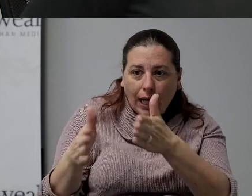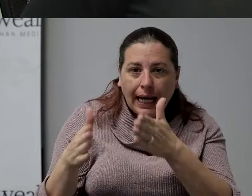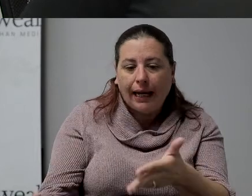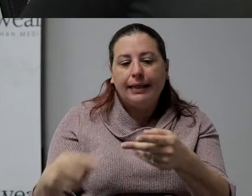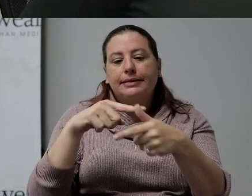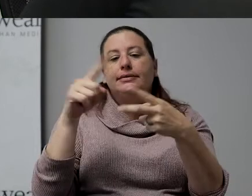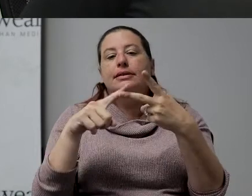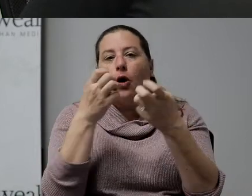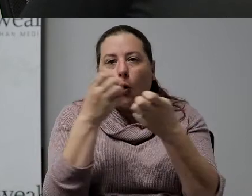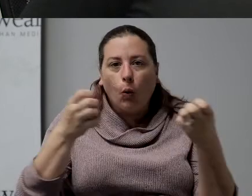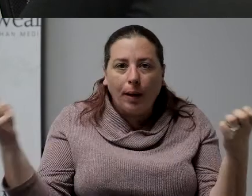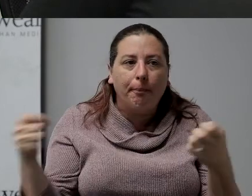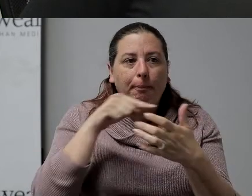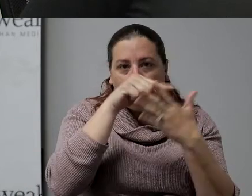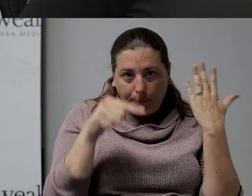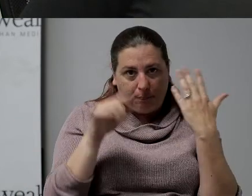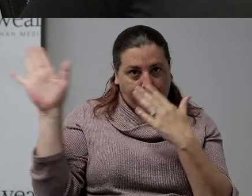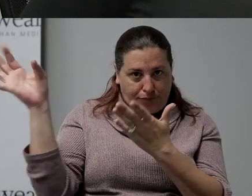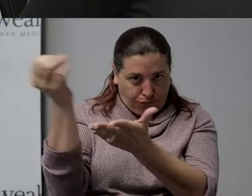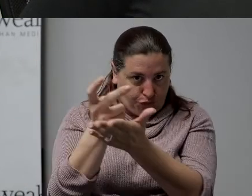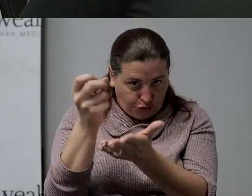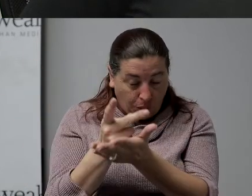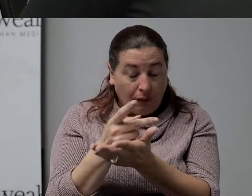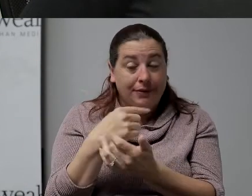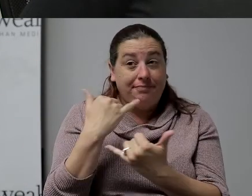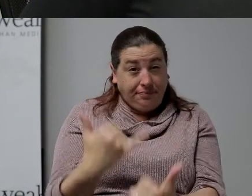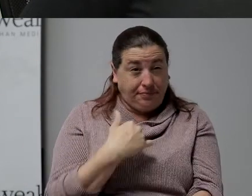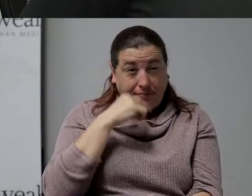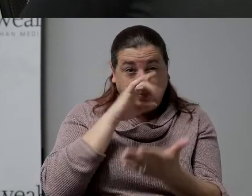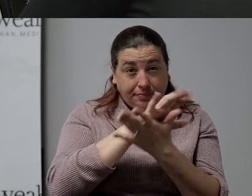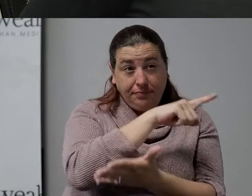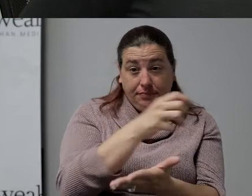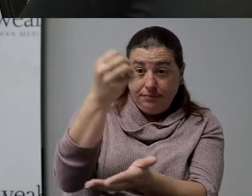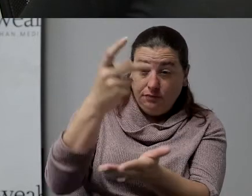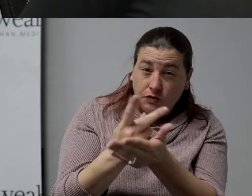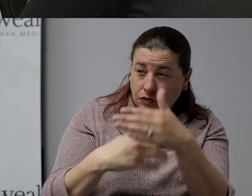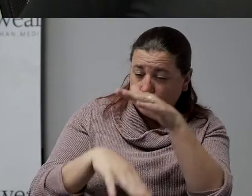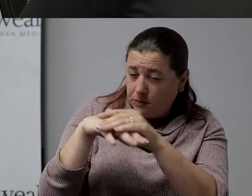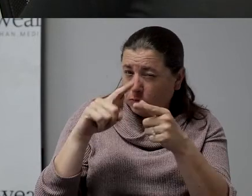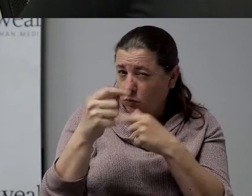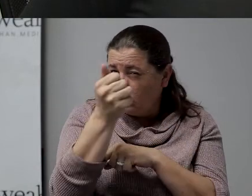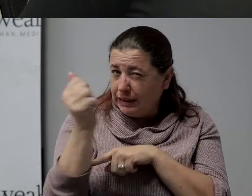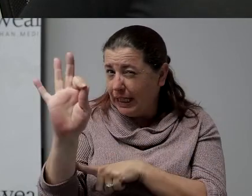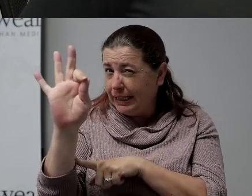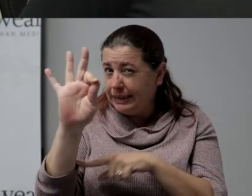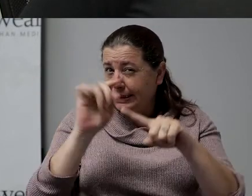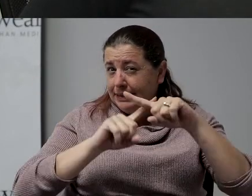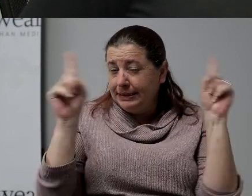and so forth. They have now, I think, approved up to 19 different